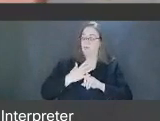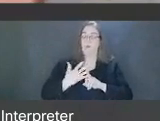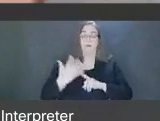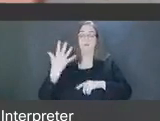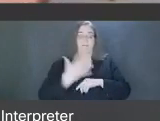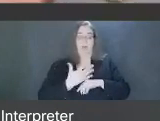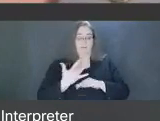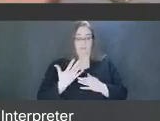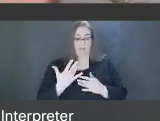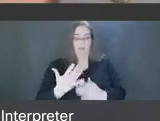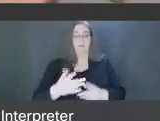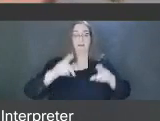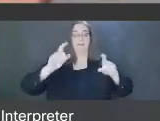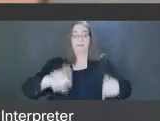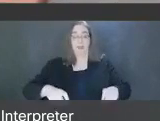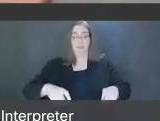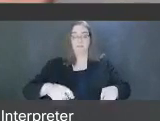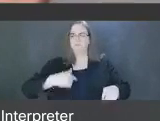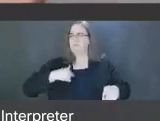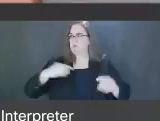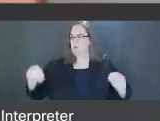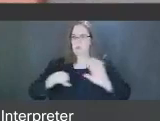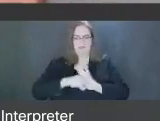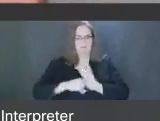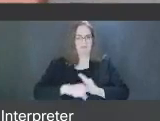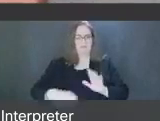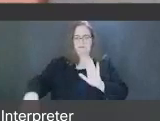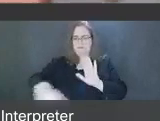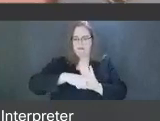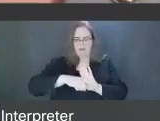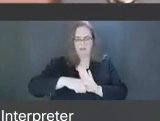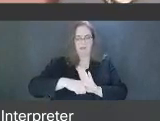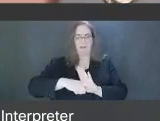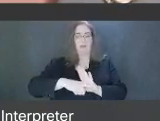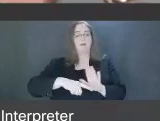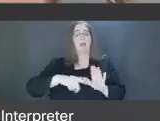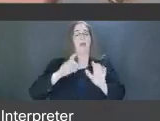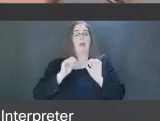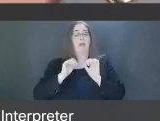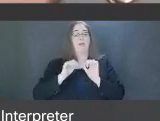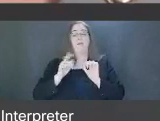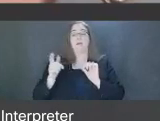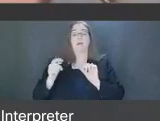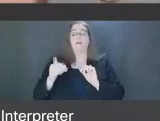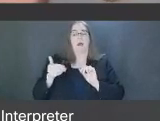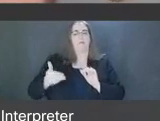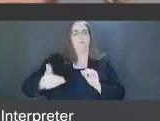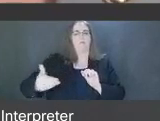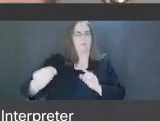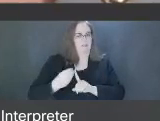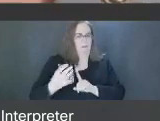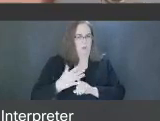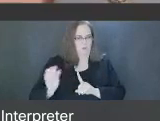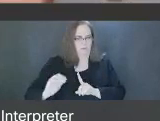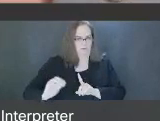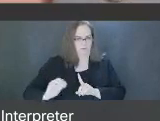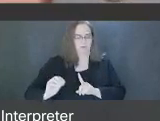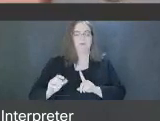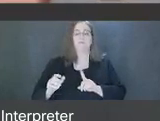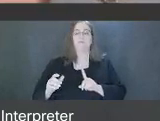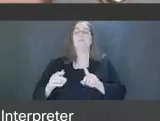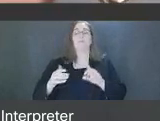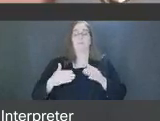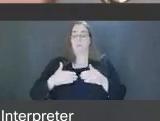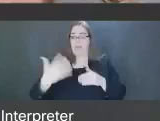have not had any symptoms at all, and have not had any ongoing exposure to someone with COVID-19,